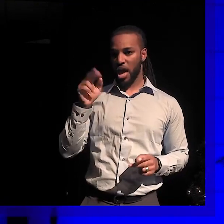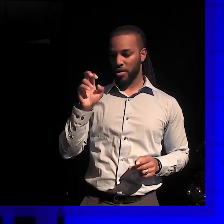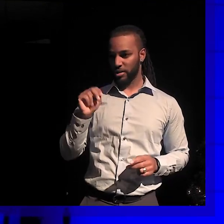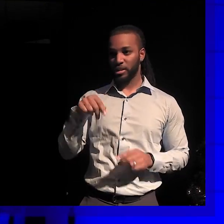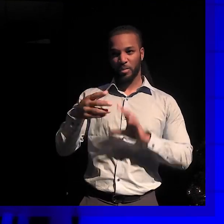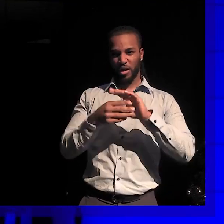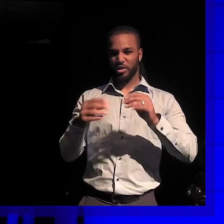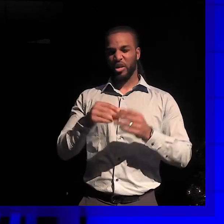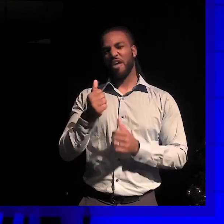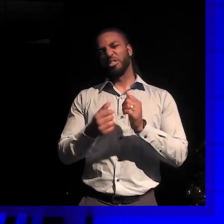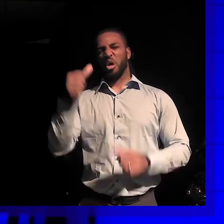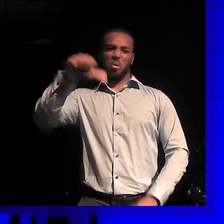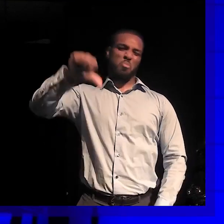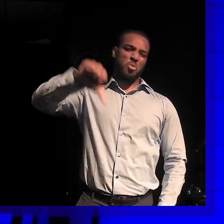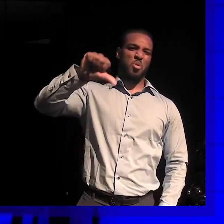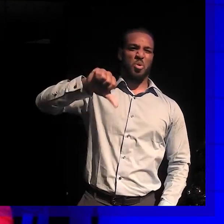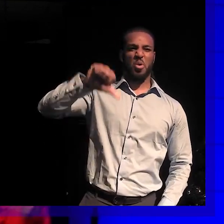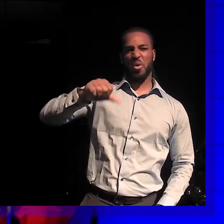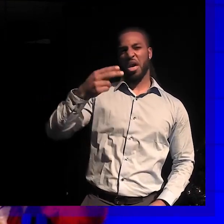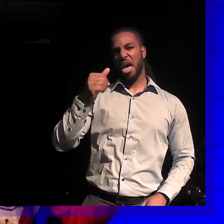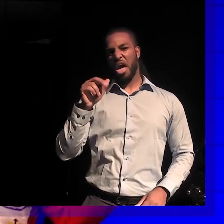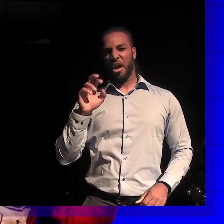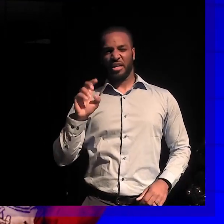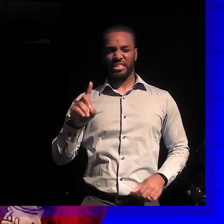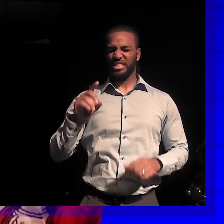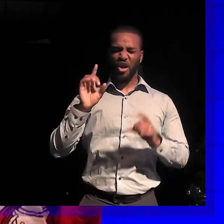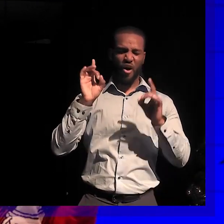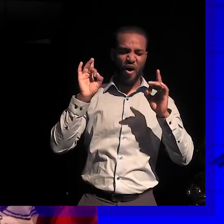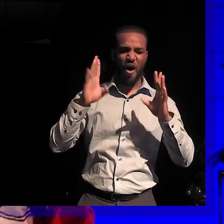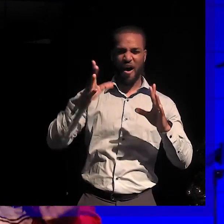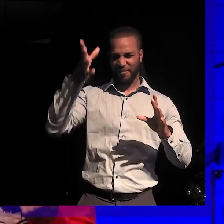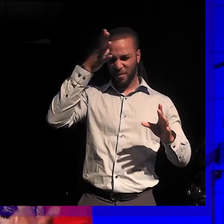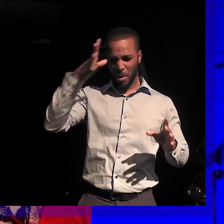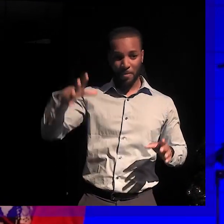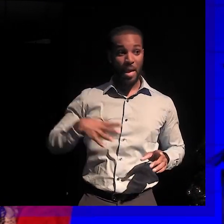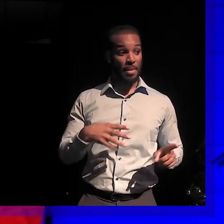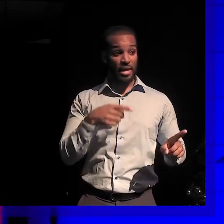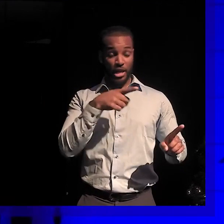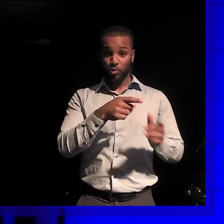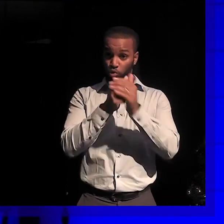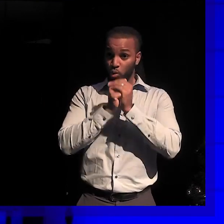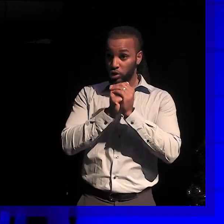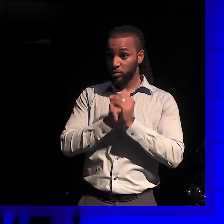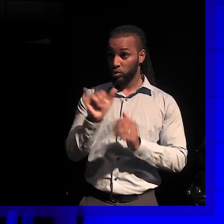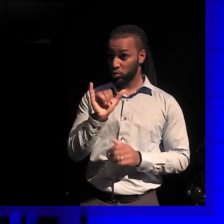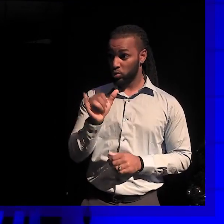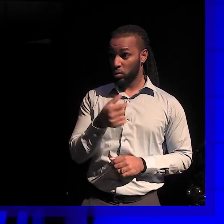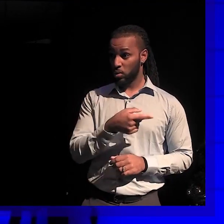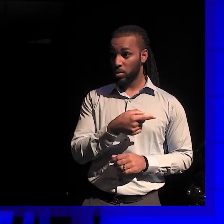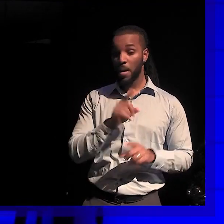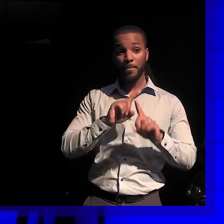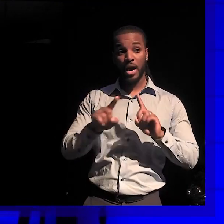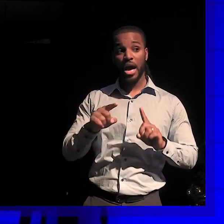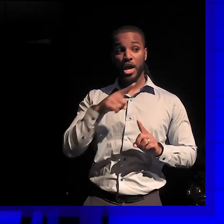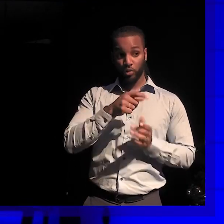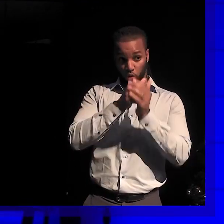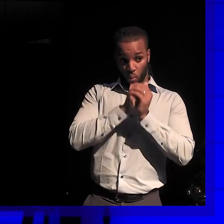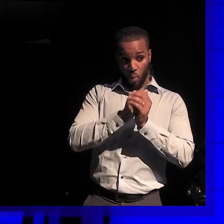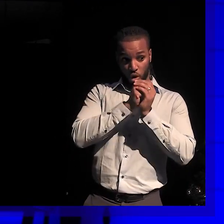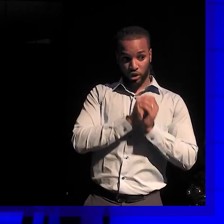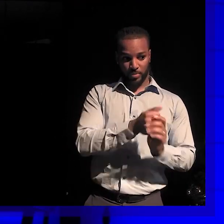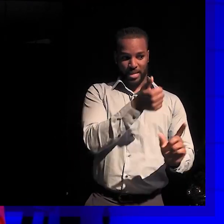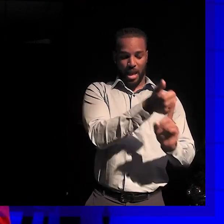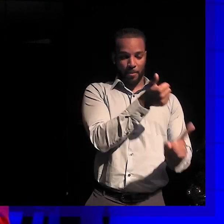story where everyone goes, boo, Herod, boo. He was a vile, evil man. Interesting about Herod, he was a worshiper too. But he was a worshiper of